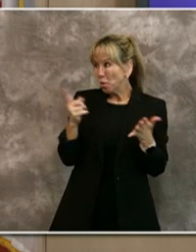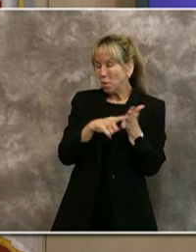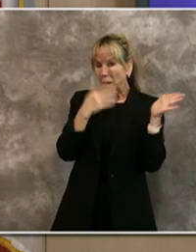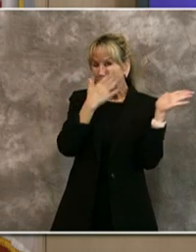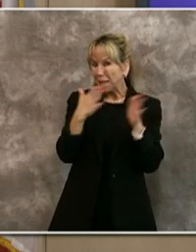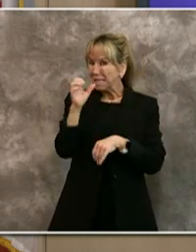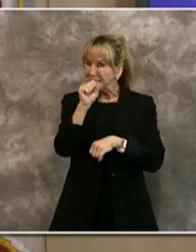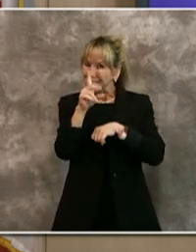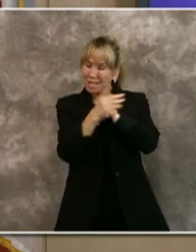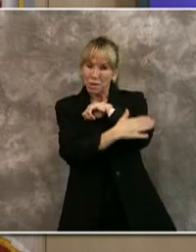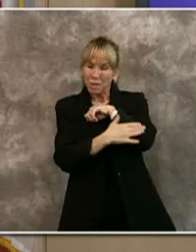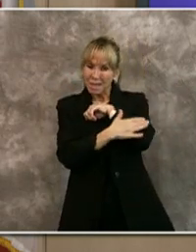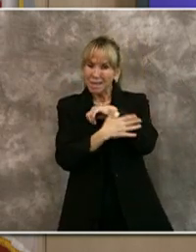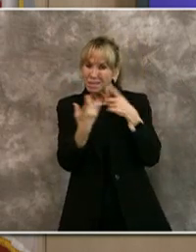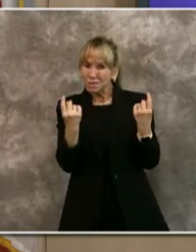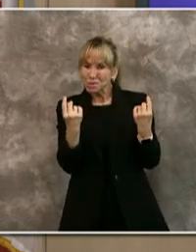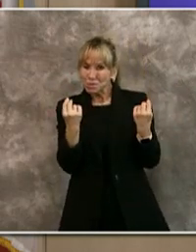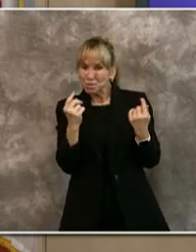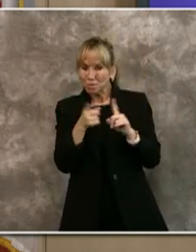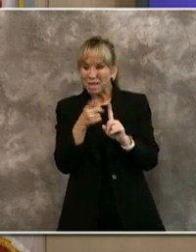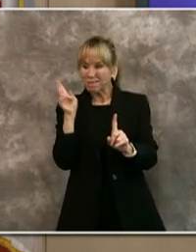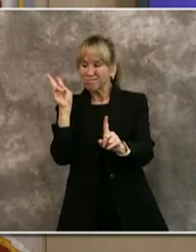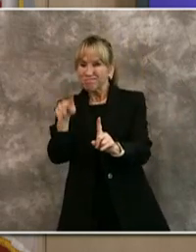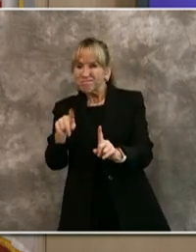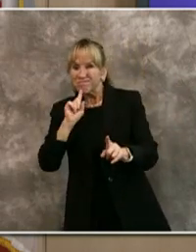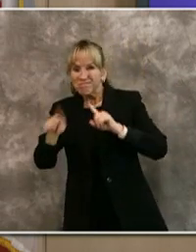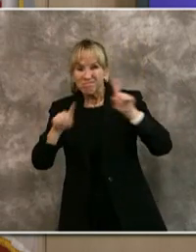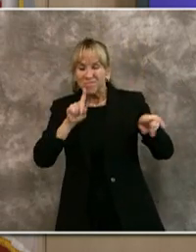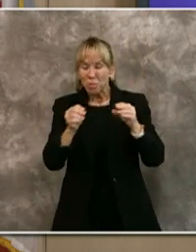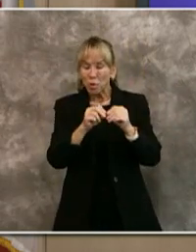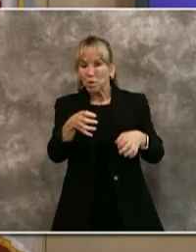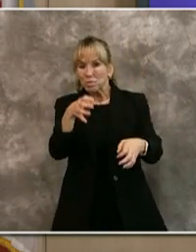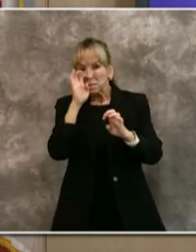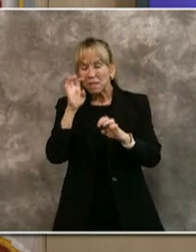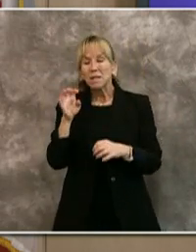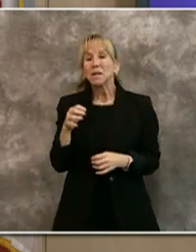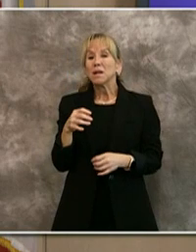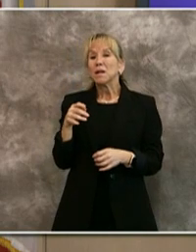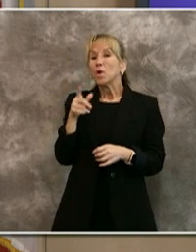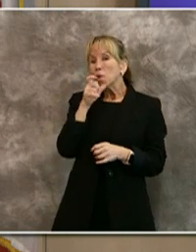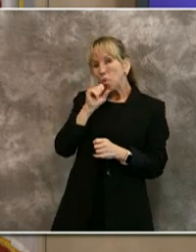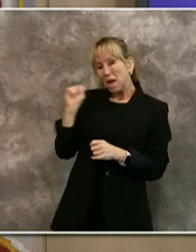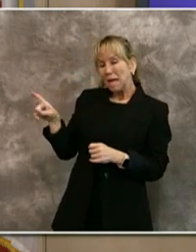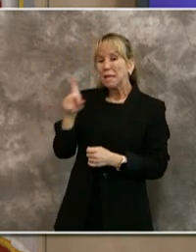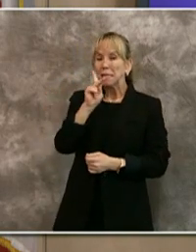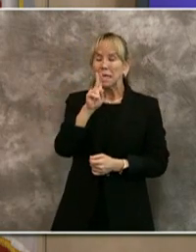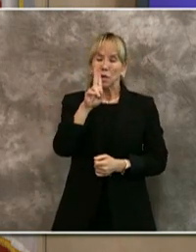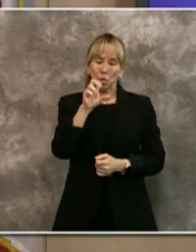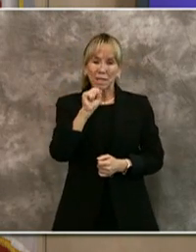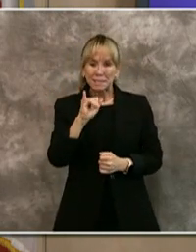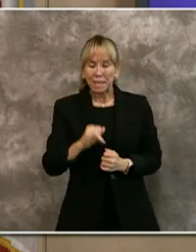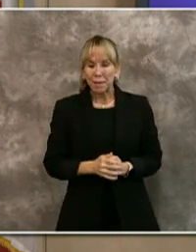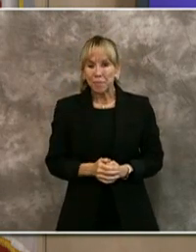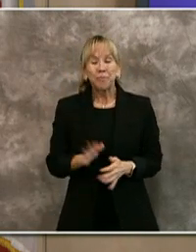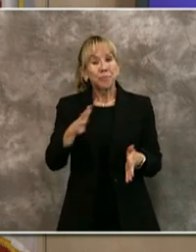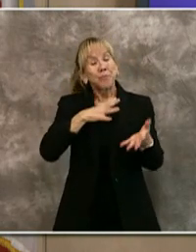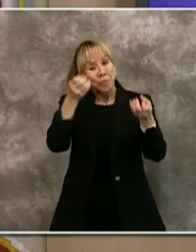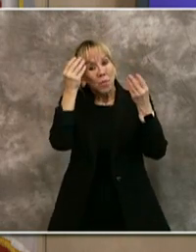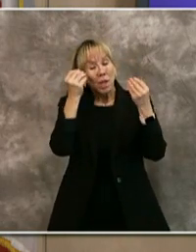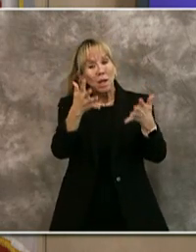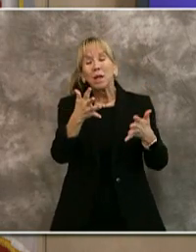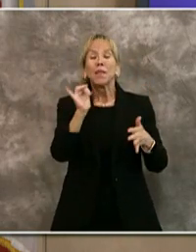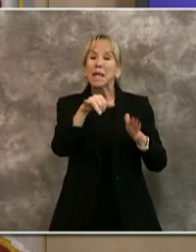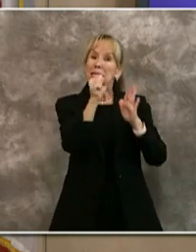County? This question is from Mike McKinnon at KUSI. Thank you, KUSI, for that question. I would share with you that New York, New Jersey, and Connecticut